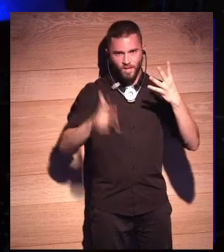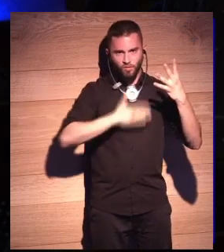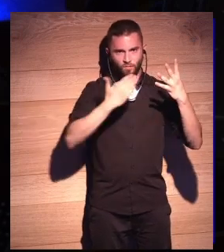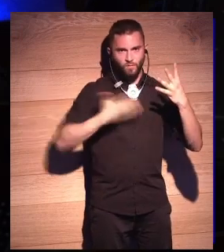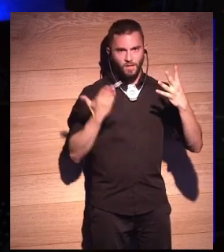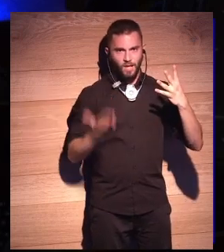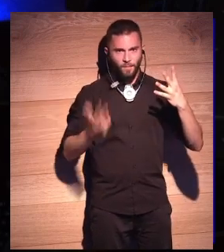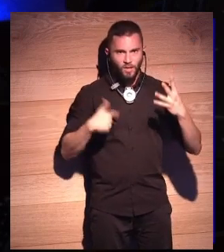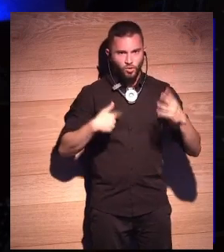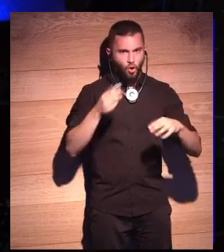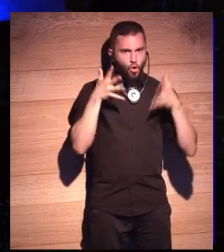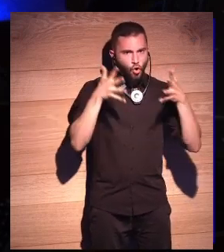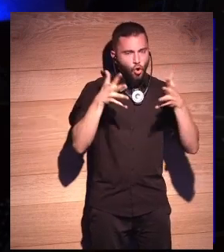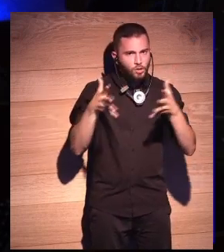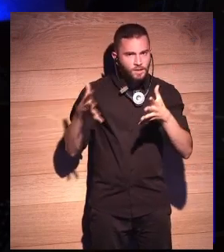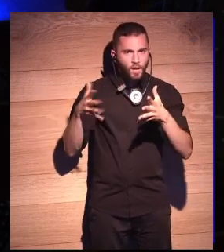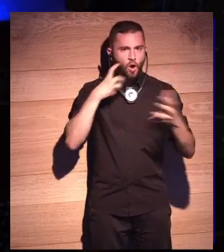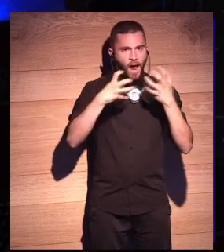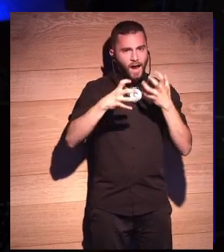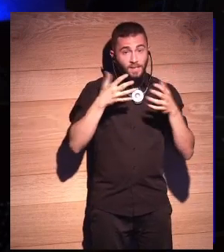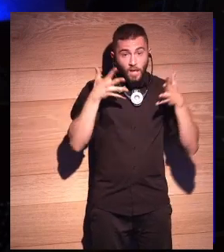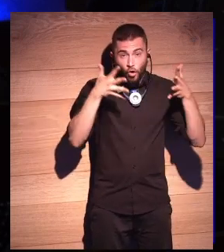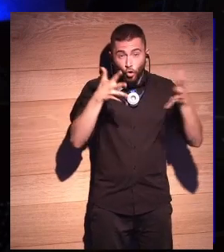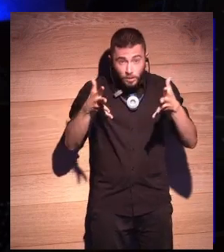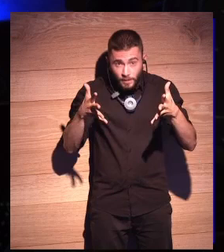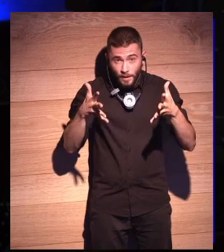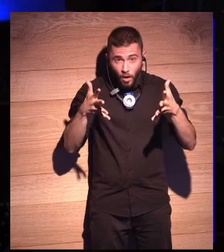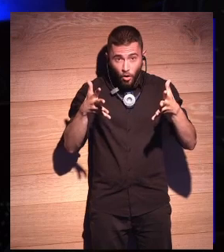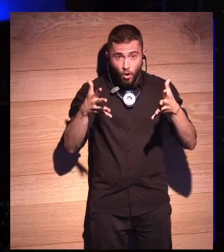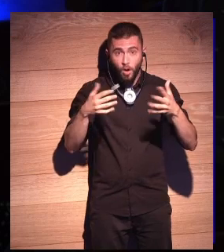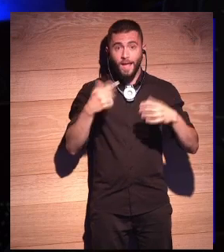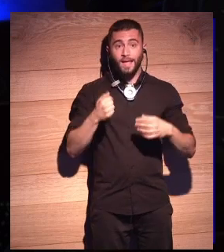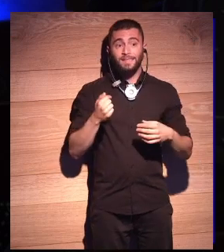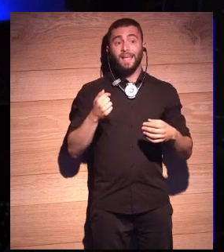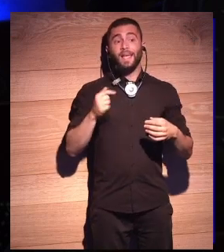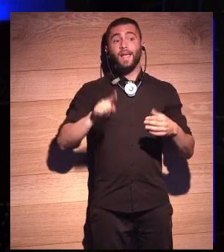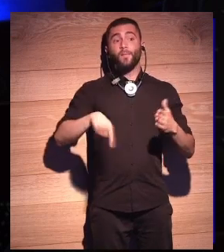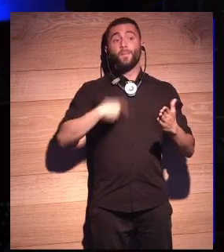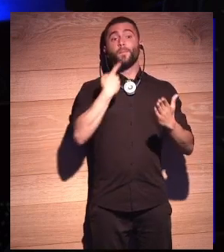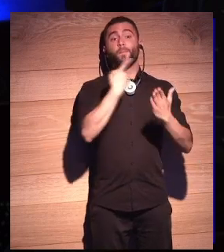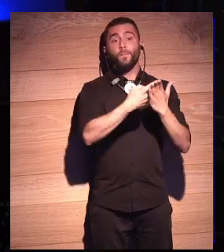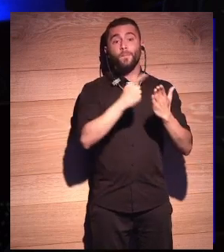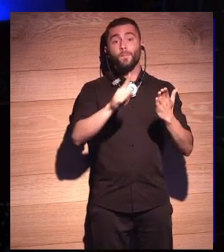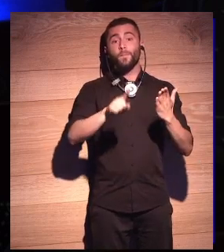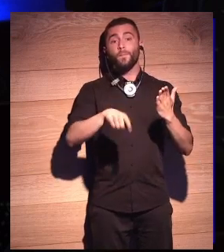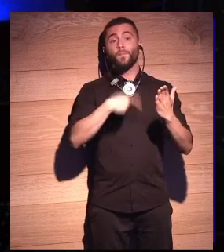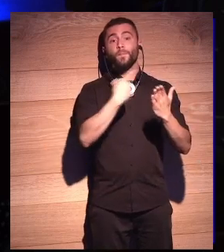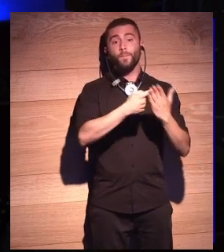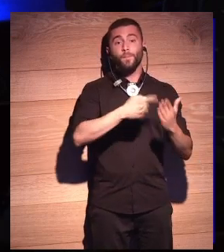rights. So the advice I provide artists is for them to